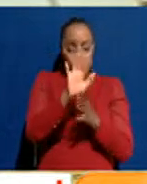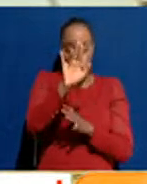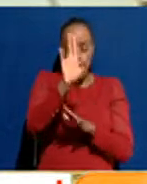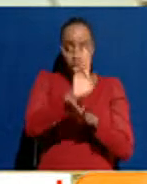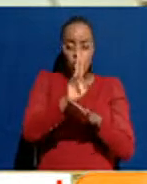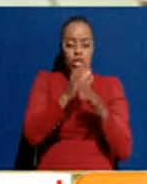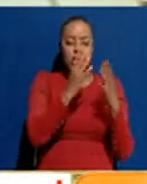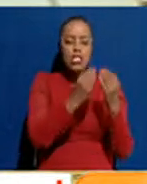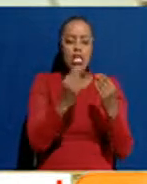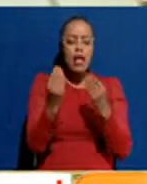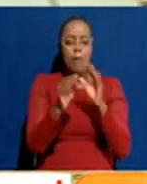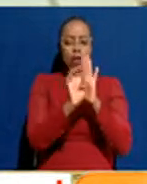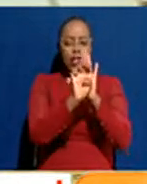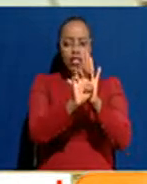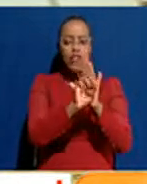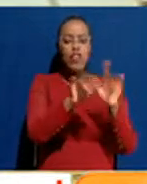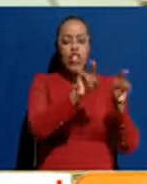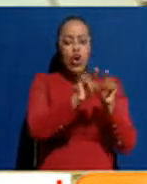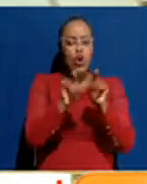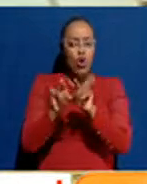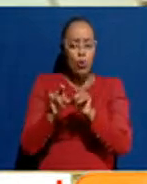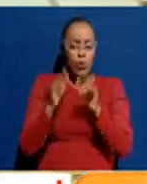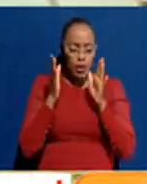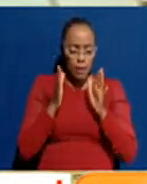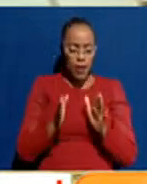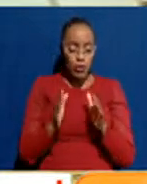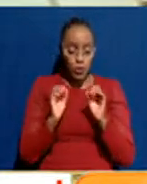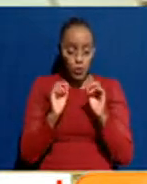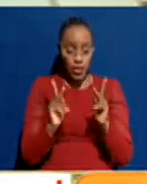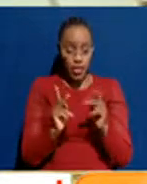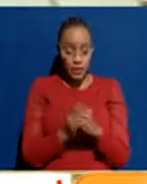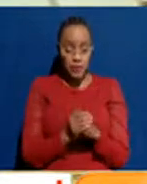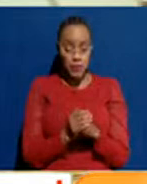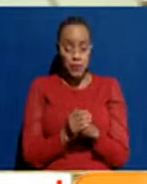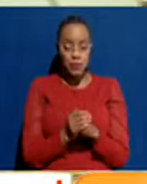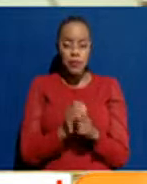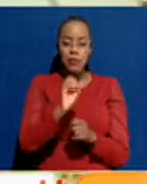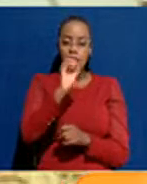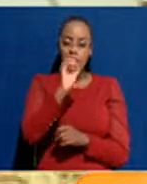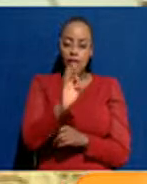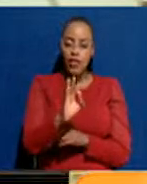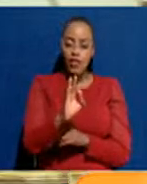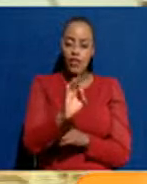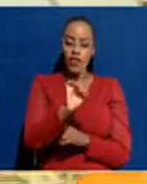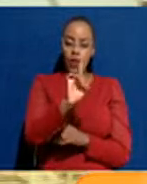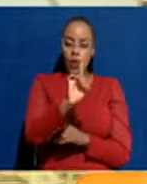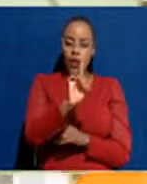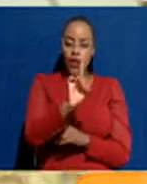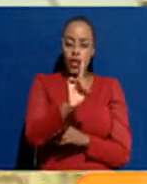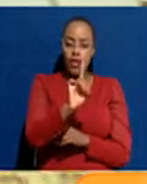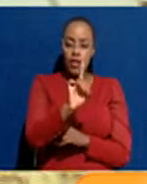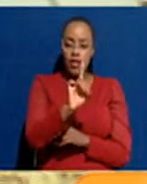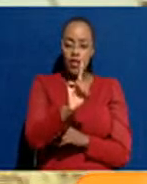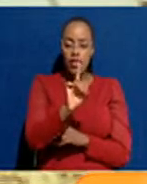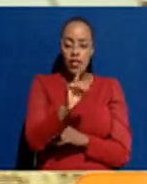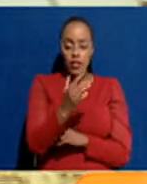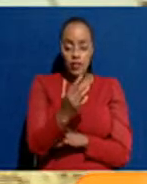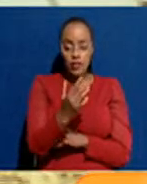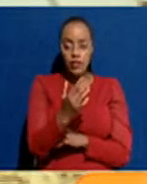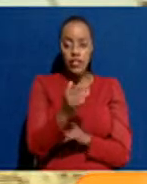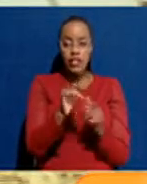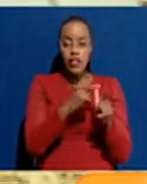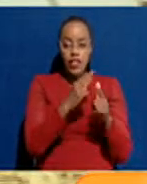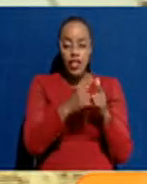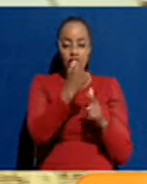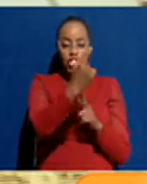the simplest example, the common person. Mm-hmm. If one has, say, 4 rooms, and in